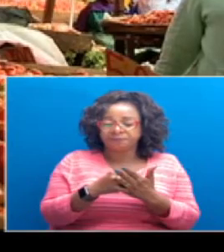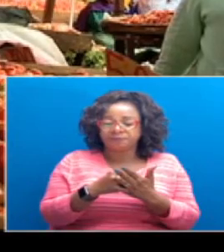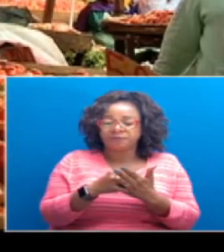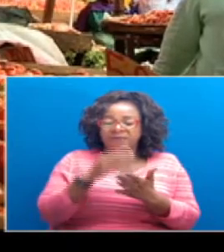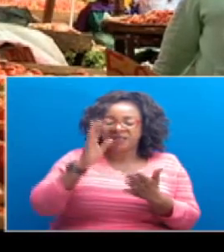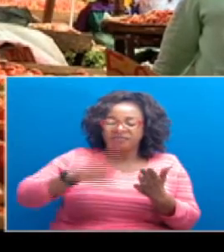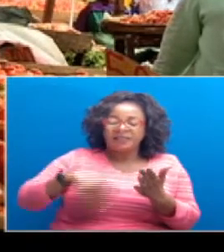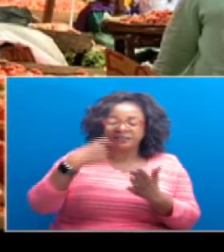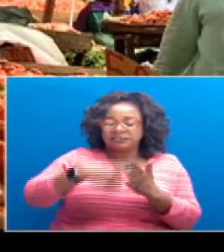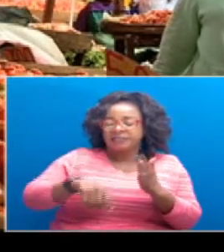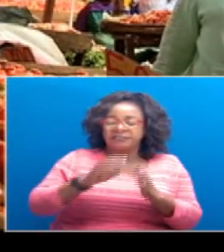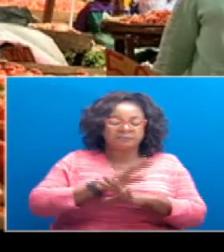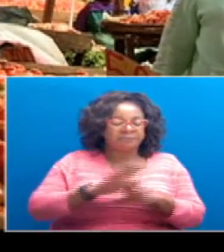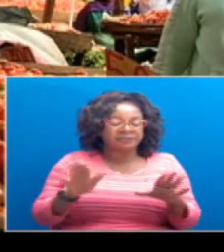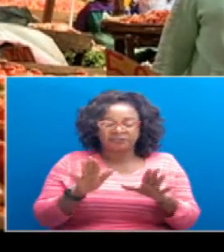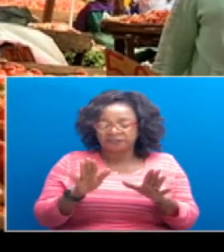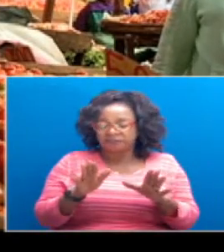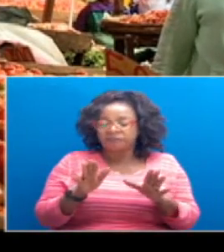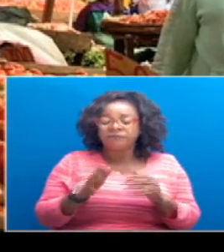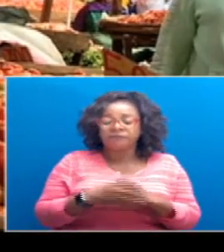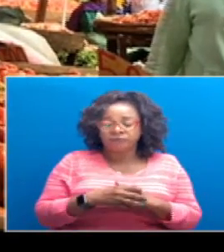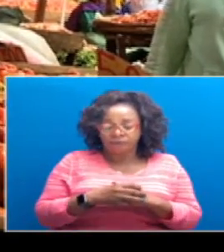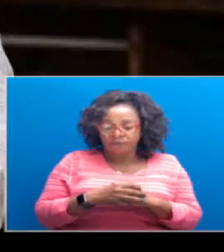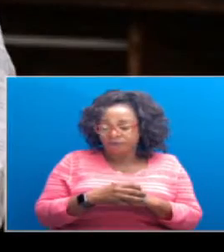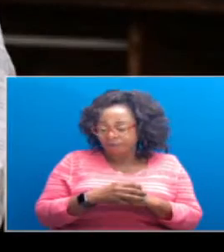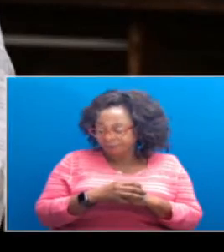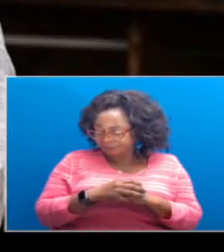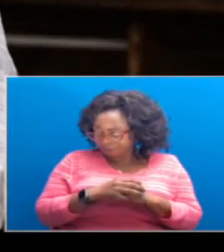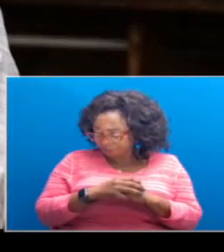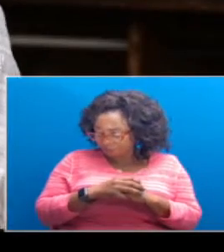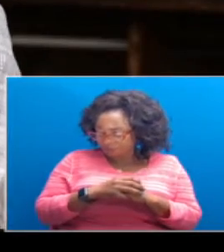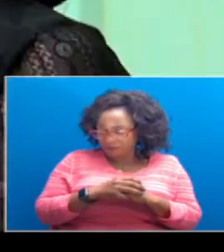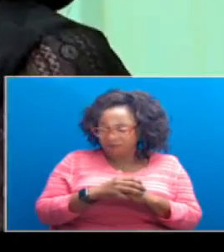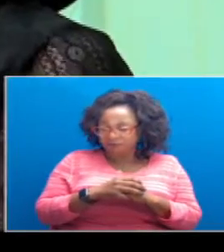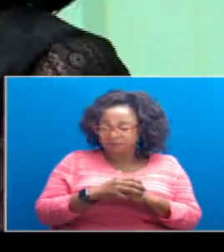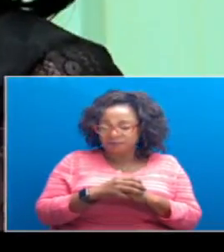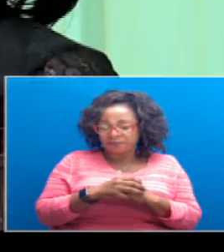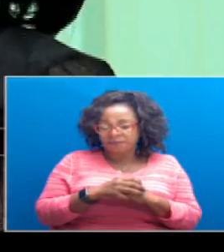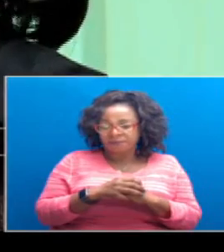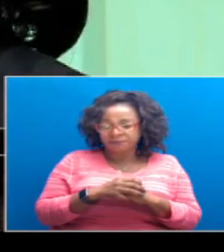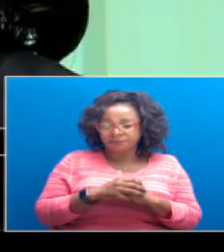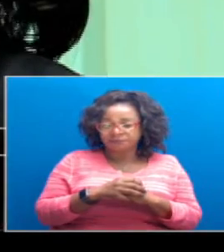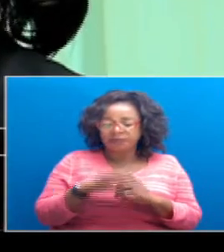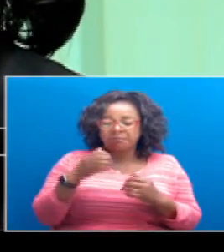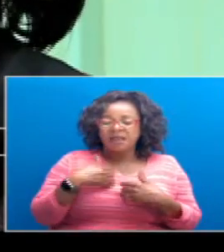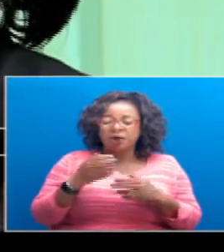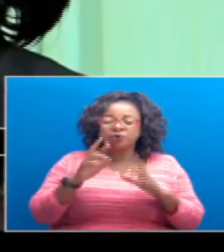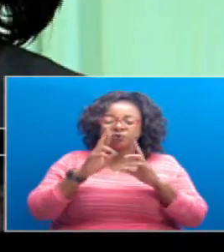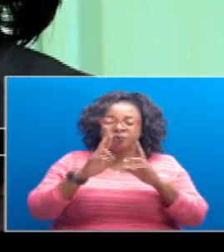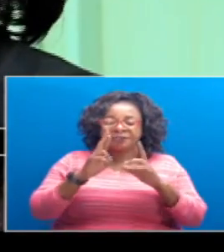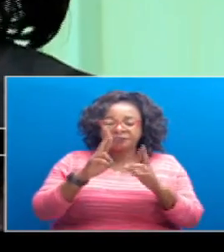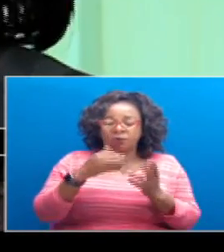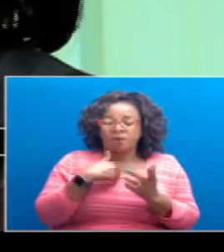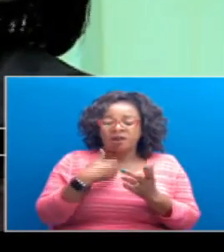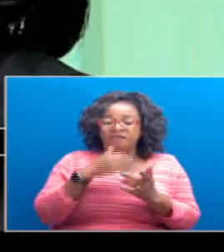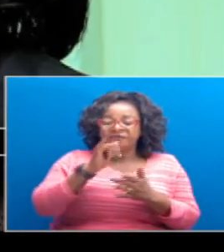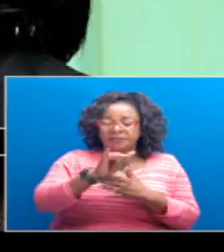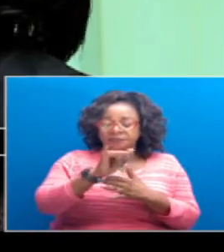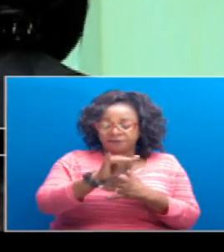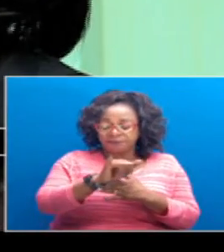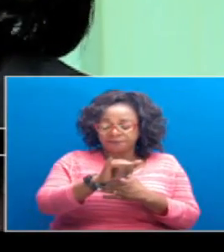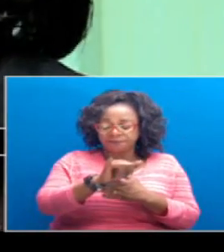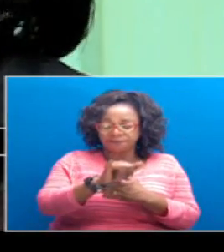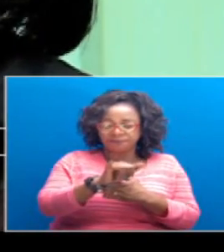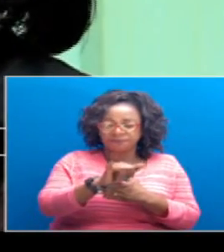overtaxing. Other than overtaxing businesses. What's your last word, Cynthia? I would wish that we have that attitude, each one of